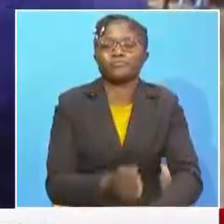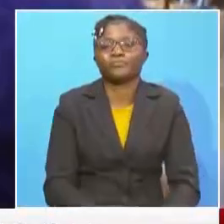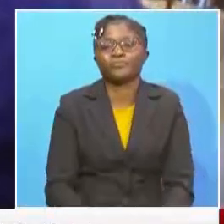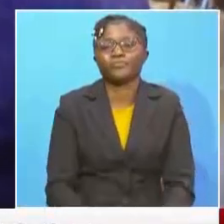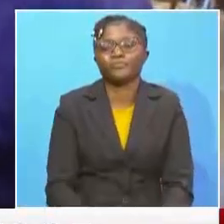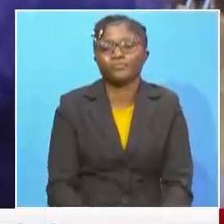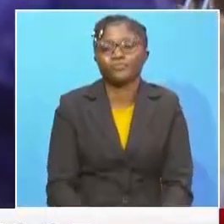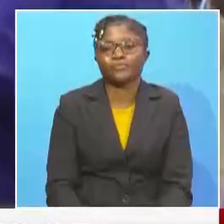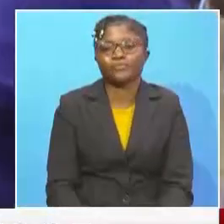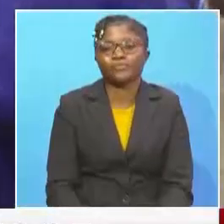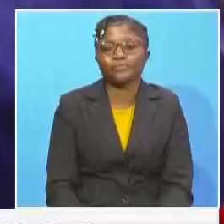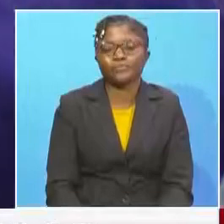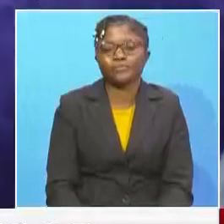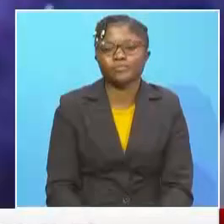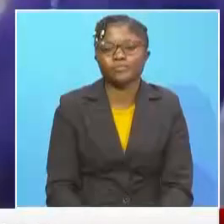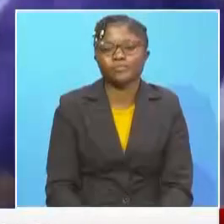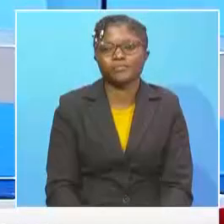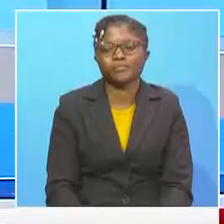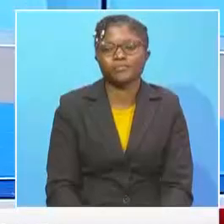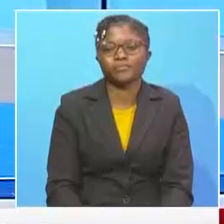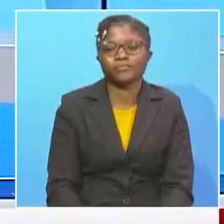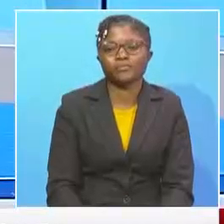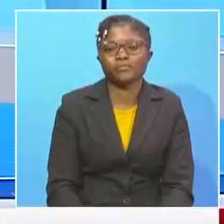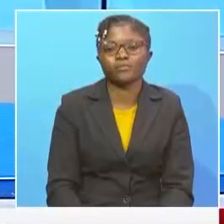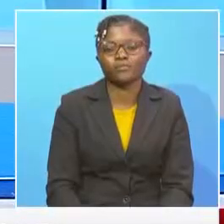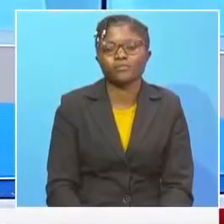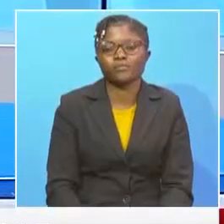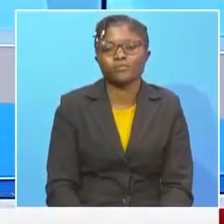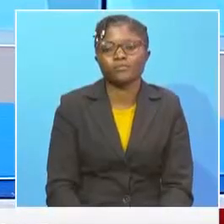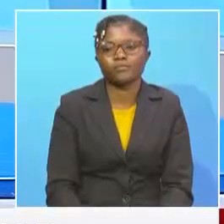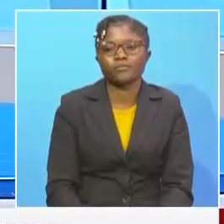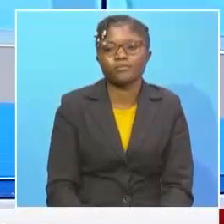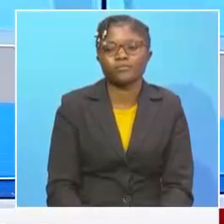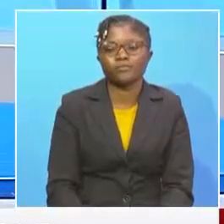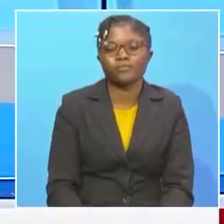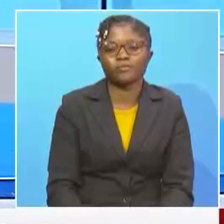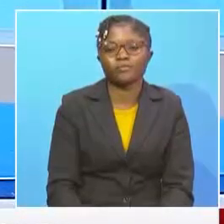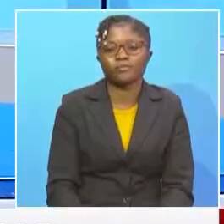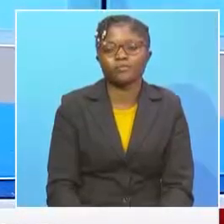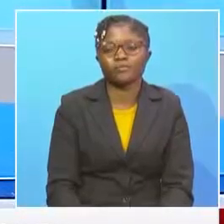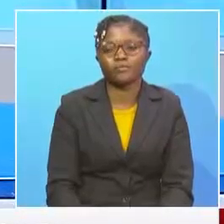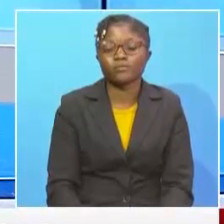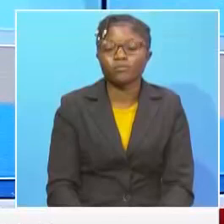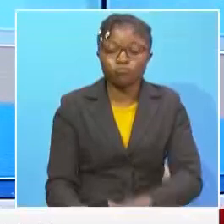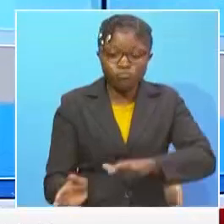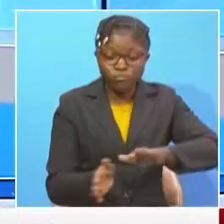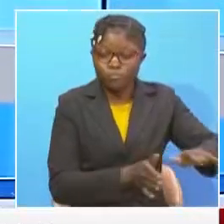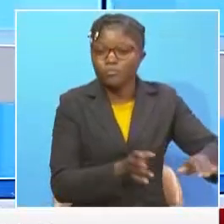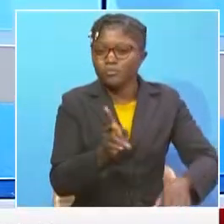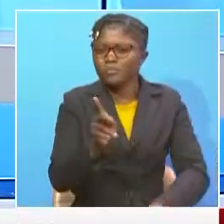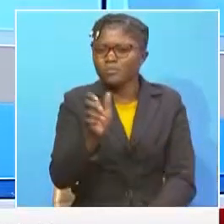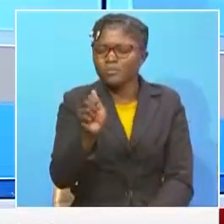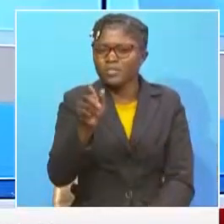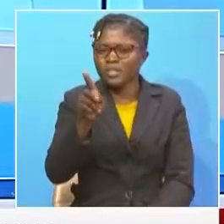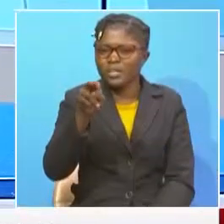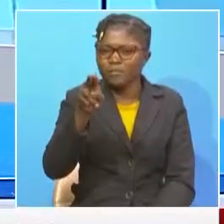Zanis News, Chasefu District, Eastern Province. Kaputa District in Northern Province is earmarked to benefit